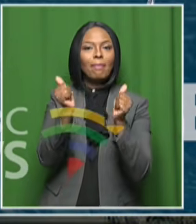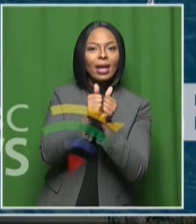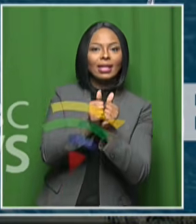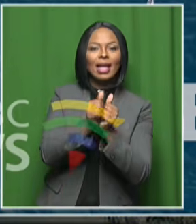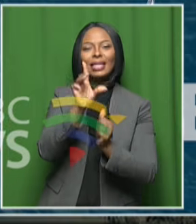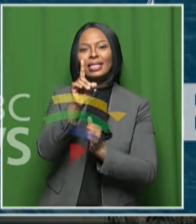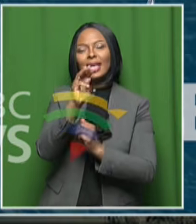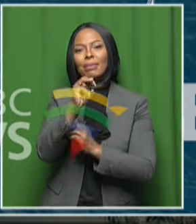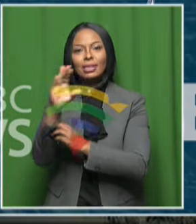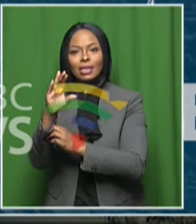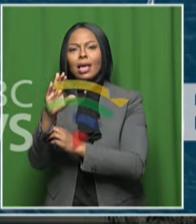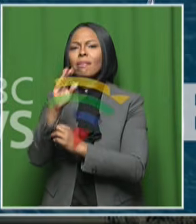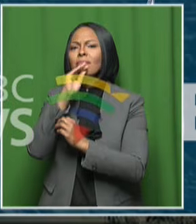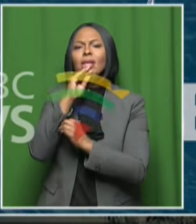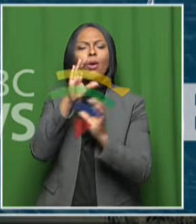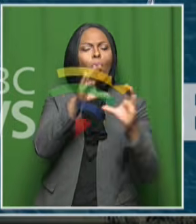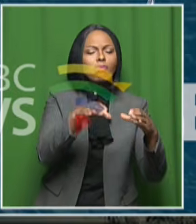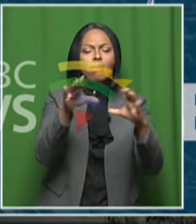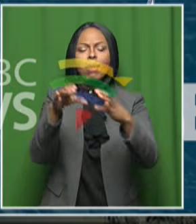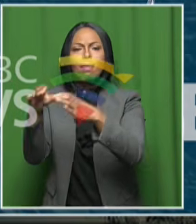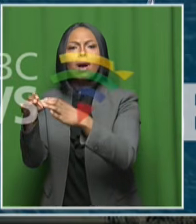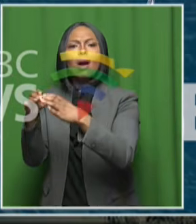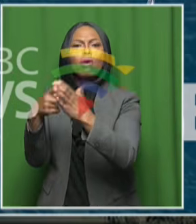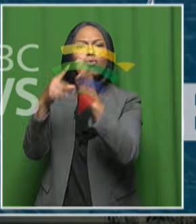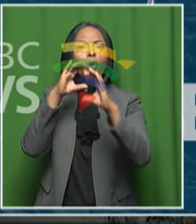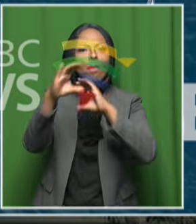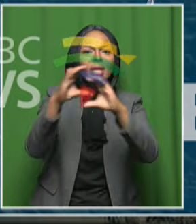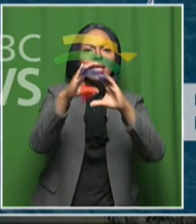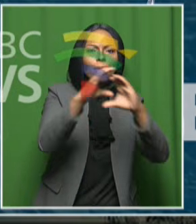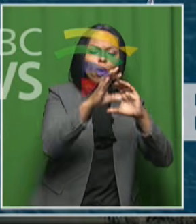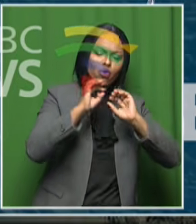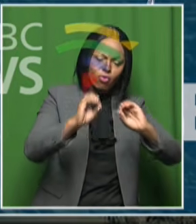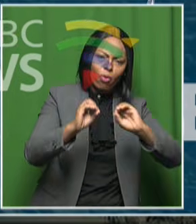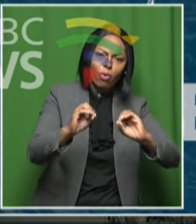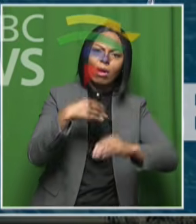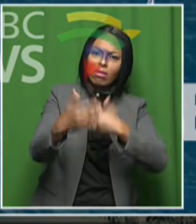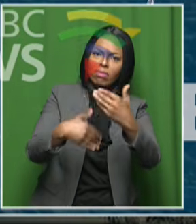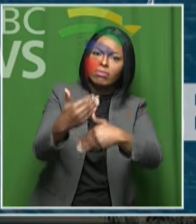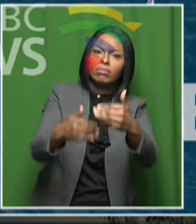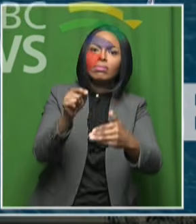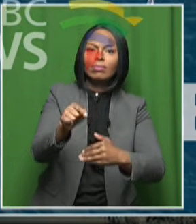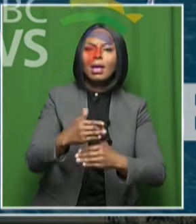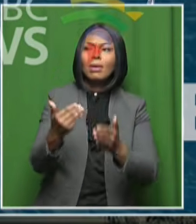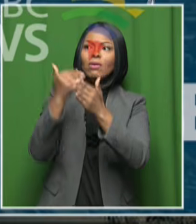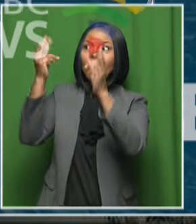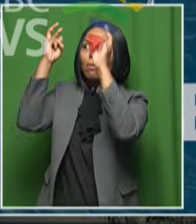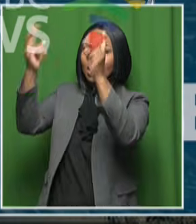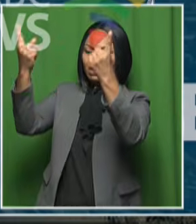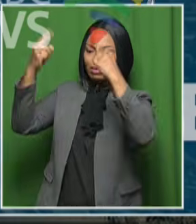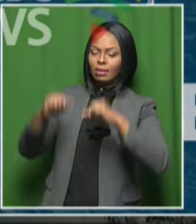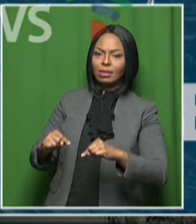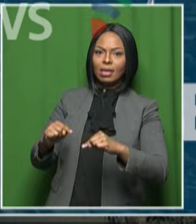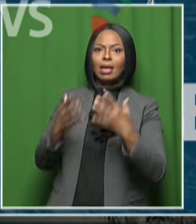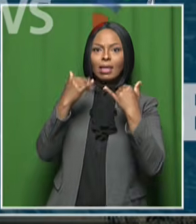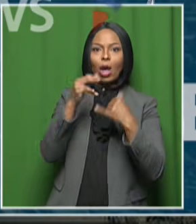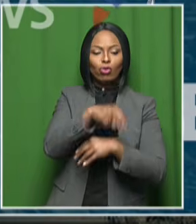there's regular communication with them. So before a bus arrives in Knysna, that tour operator has already